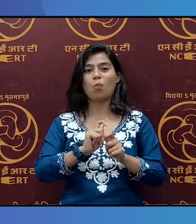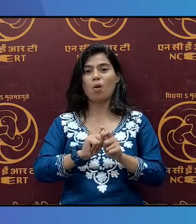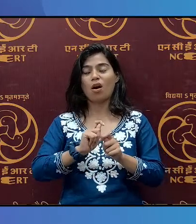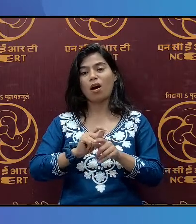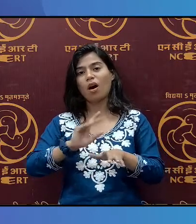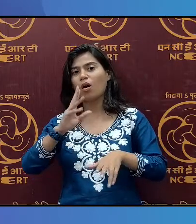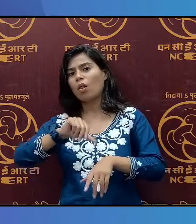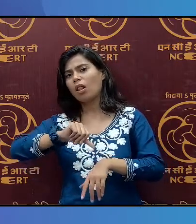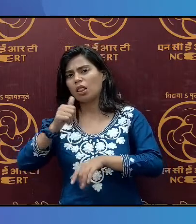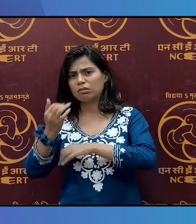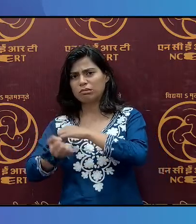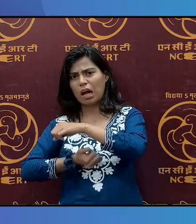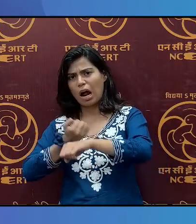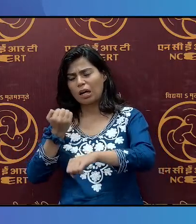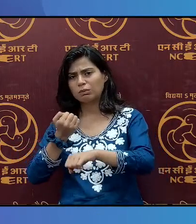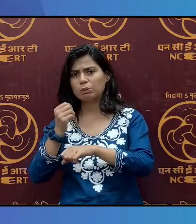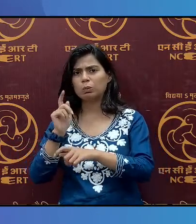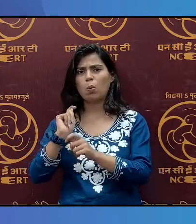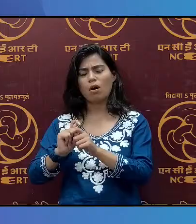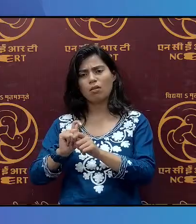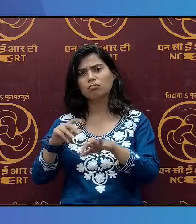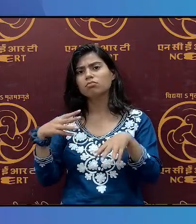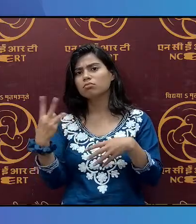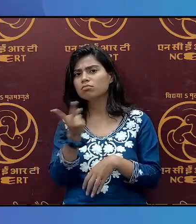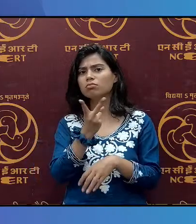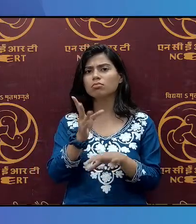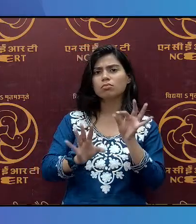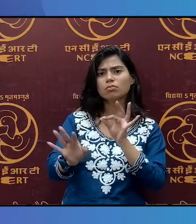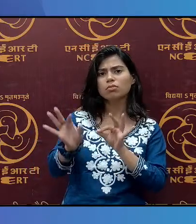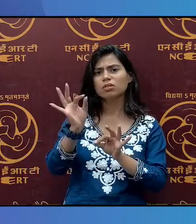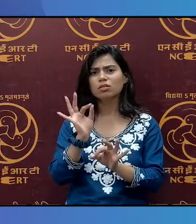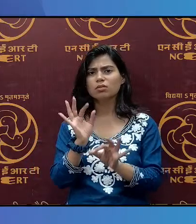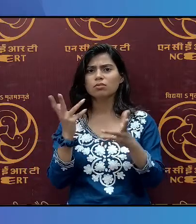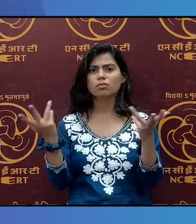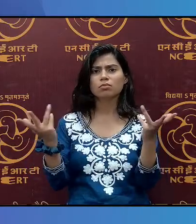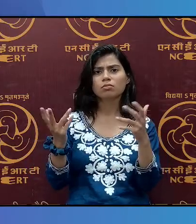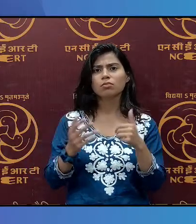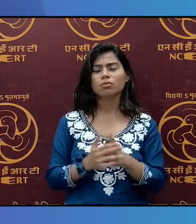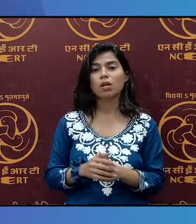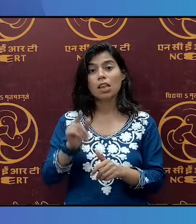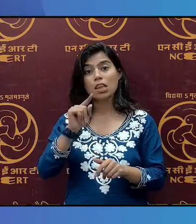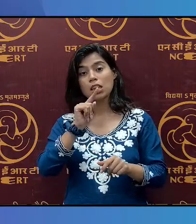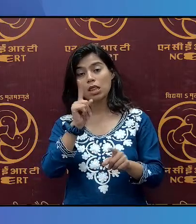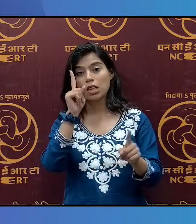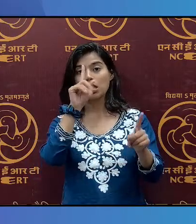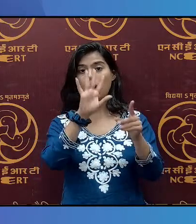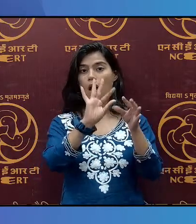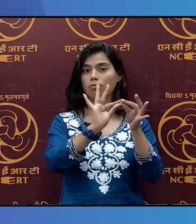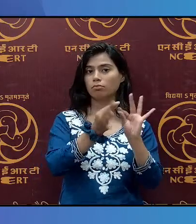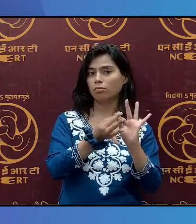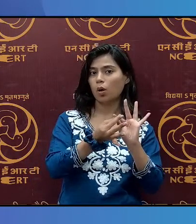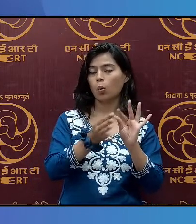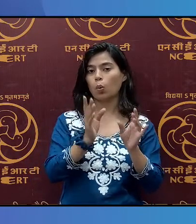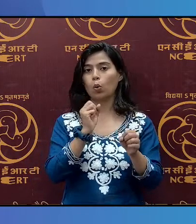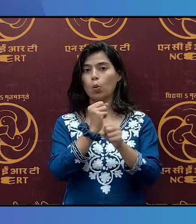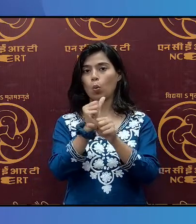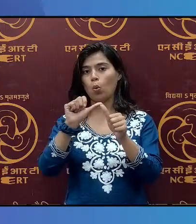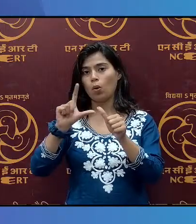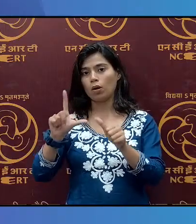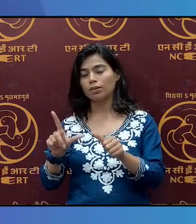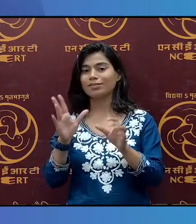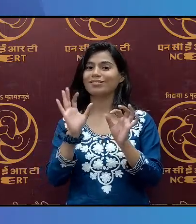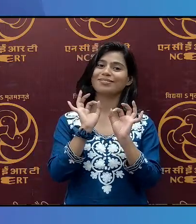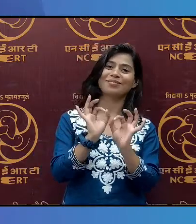worker. These are the advantages of setting your goal before you start learning. Very